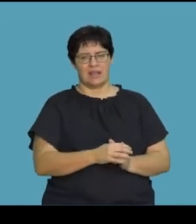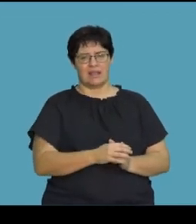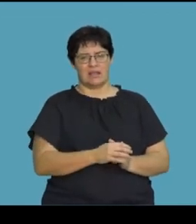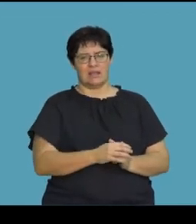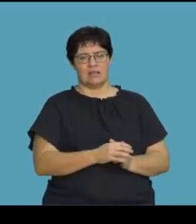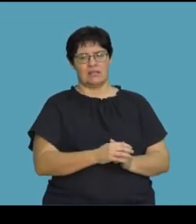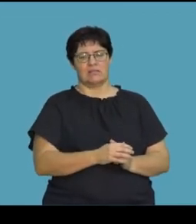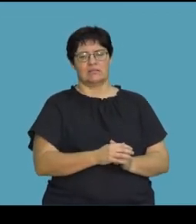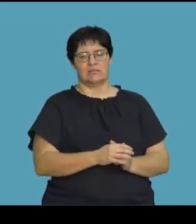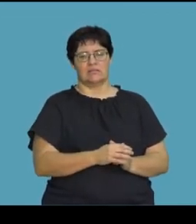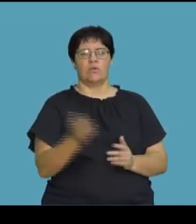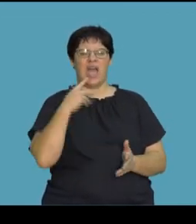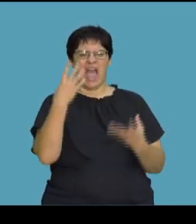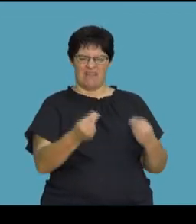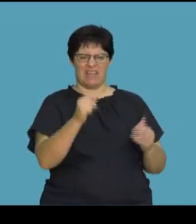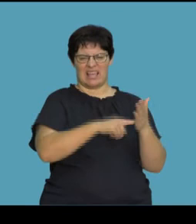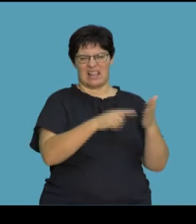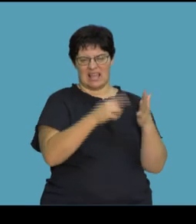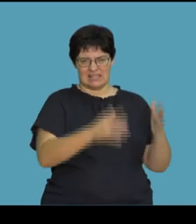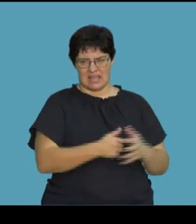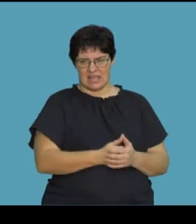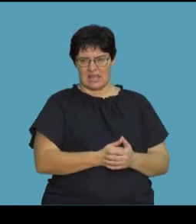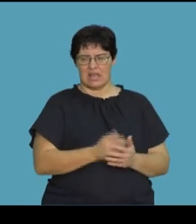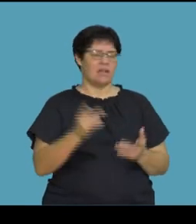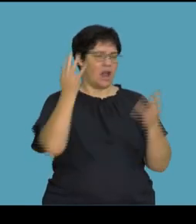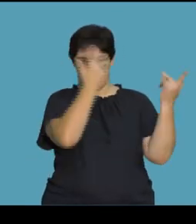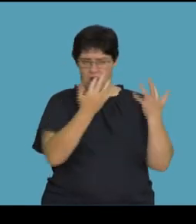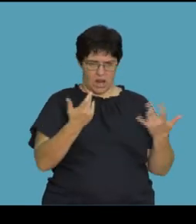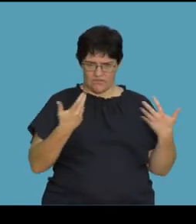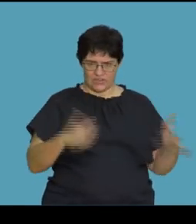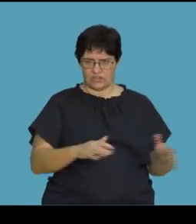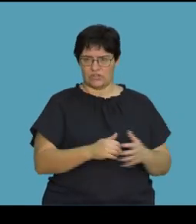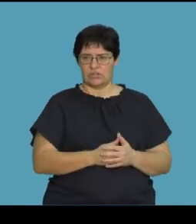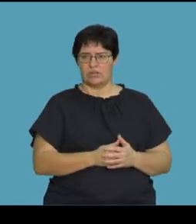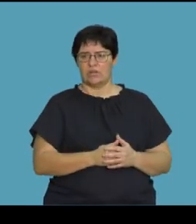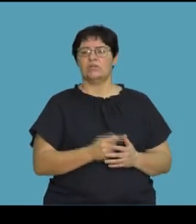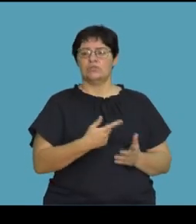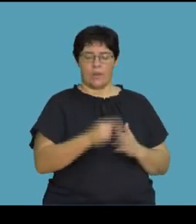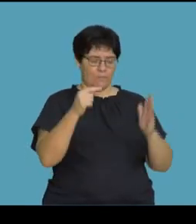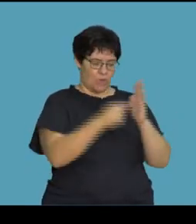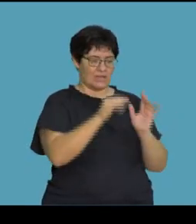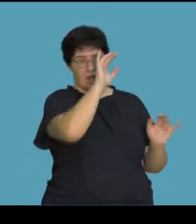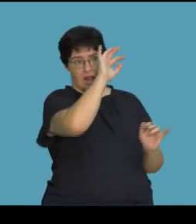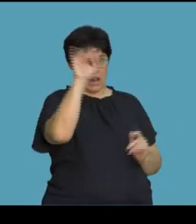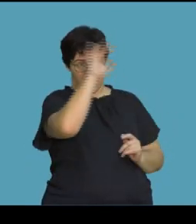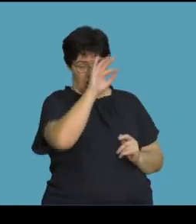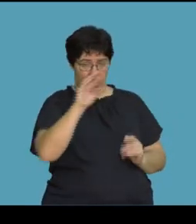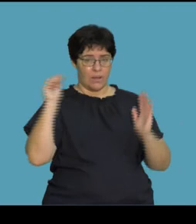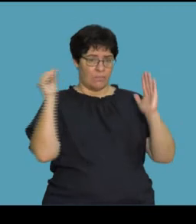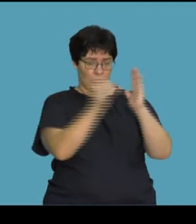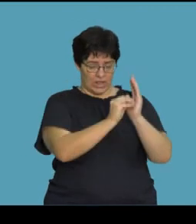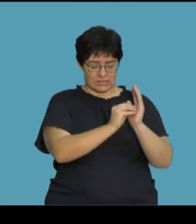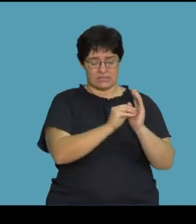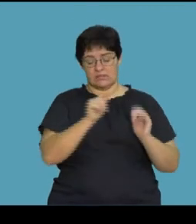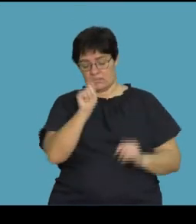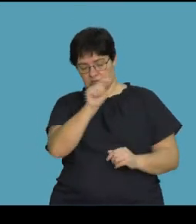these beautiful gadgets of yours, which we call calculators, after working this out, you can always just press the